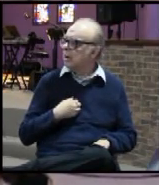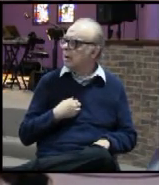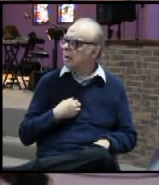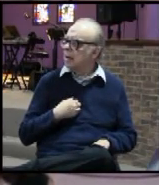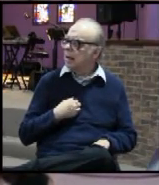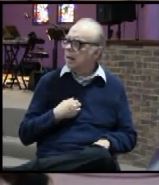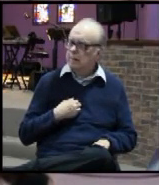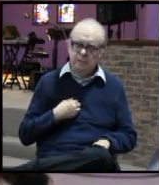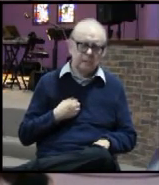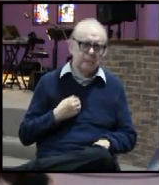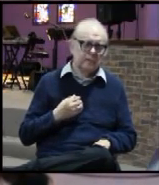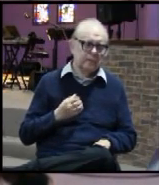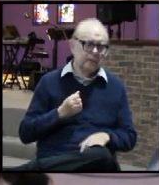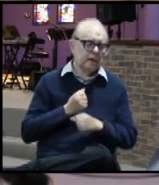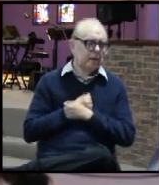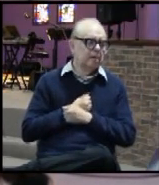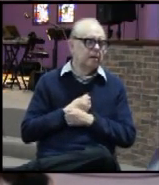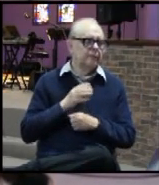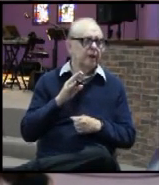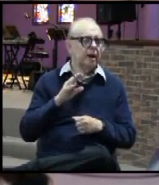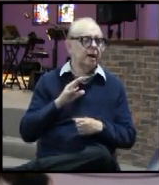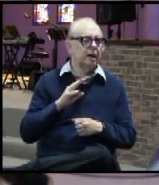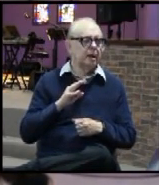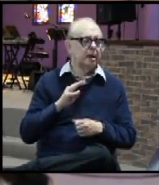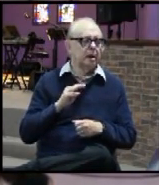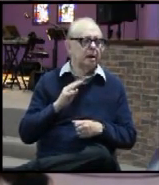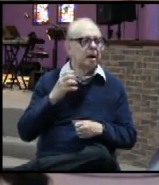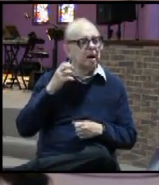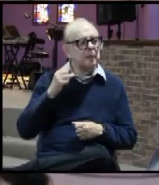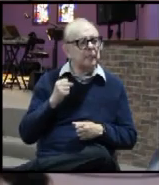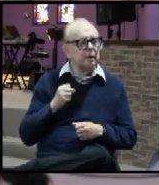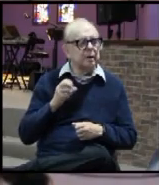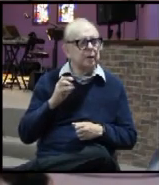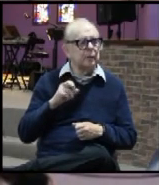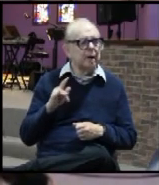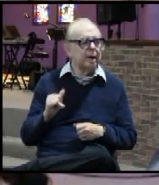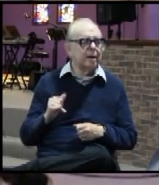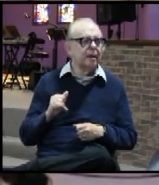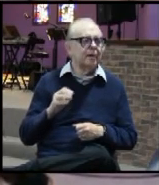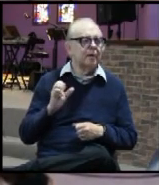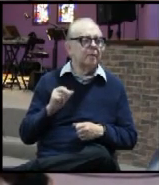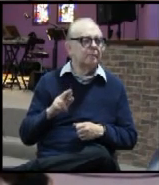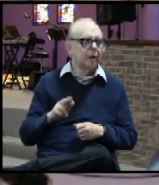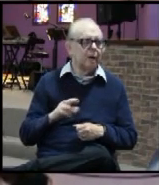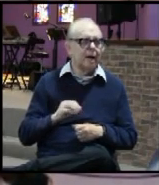loved a Milky Way bar and a Dr. Pepper.